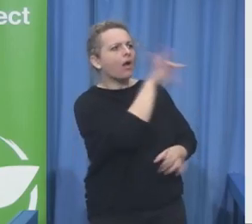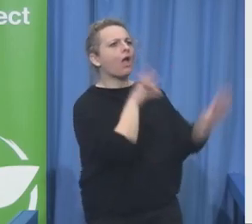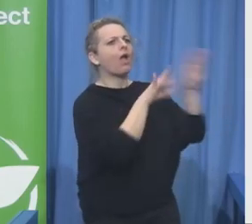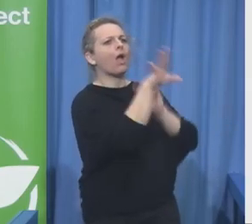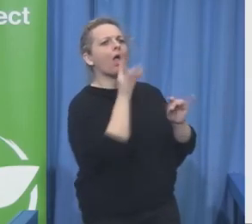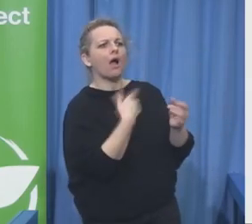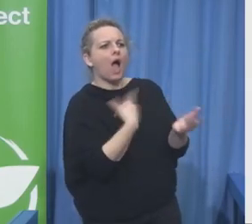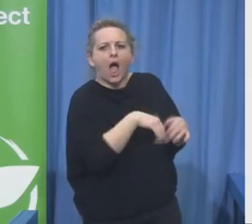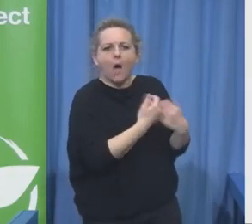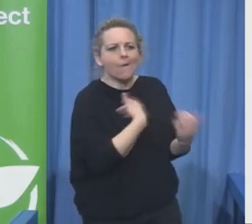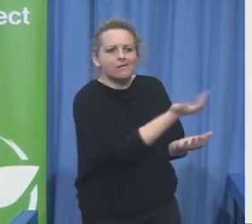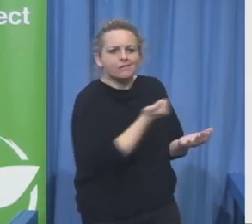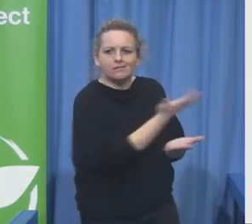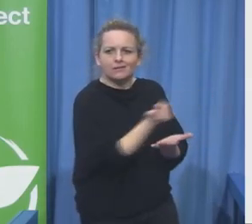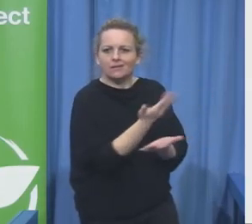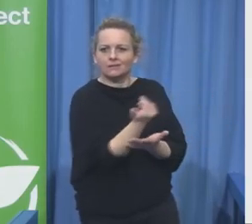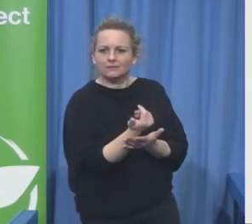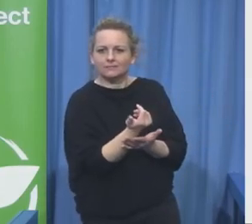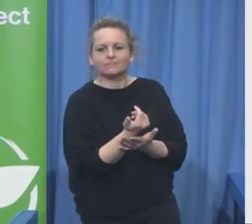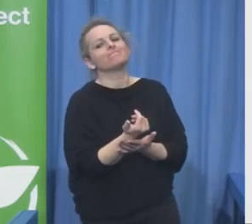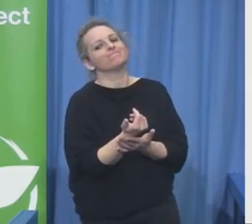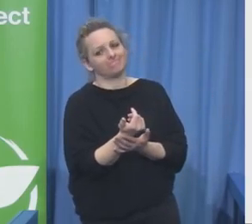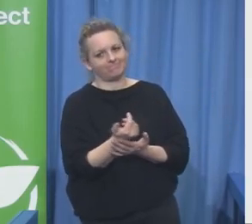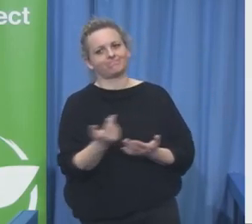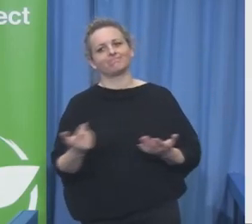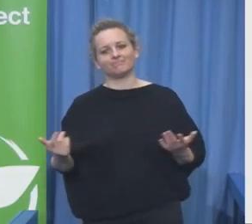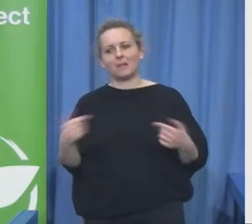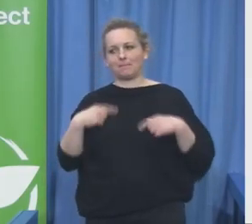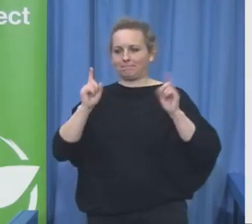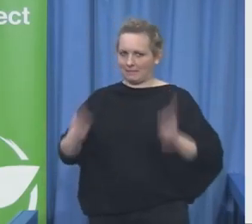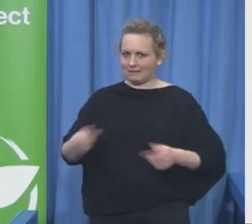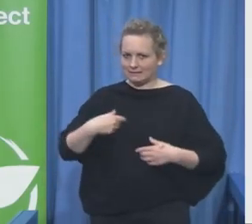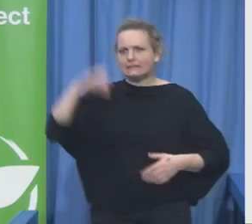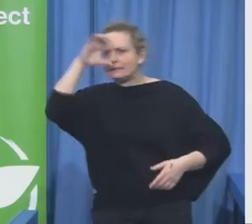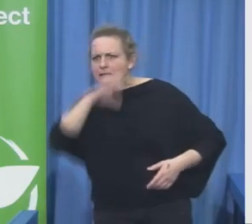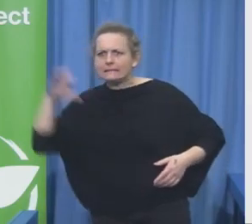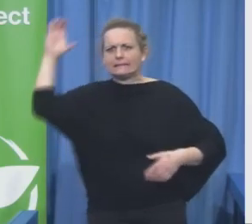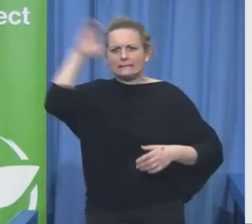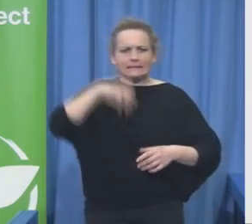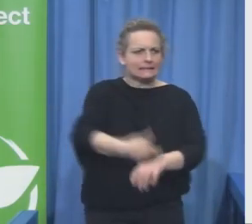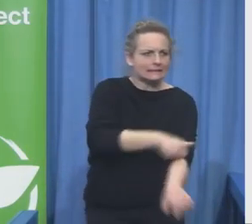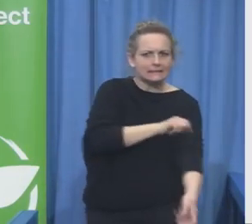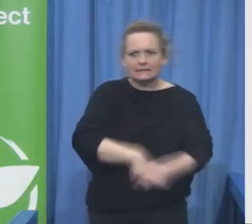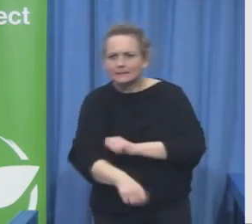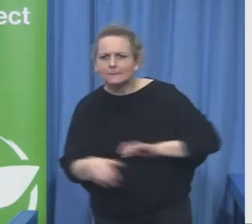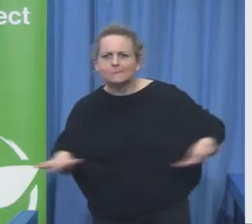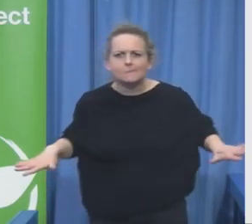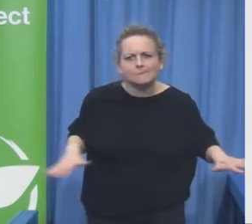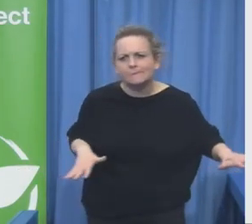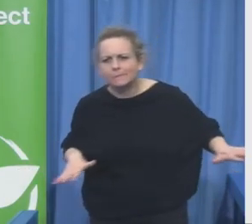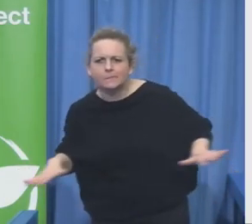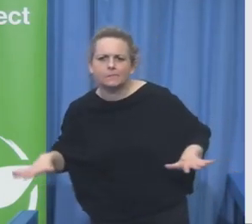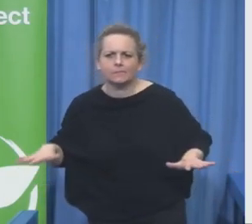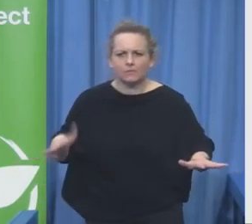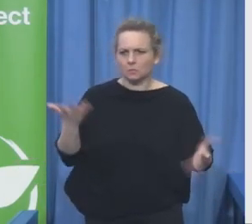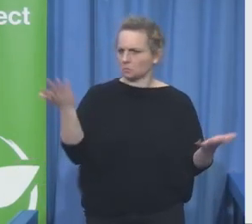those high-performing, high-caliber candidates, and we obviously try to get to career fairs and college fairs around the world,